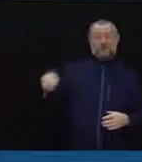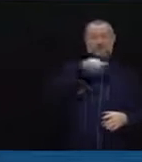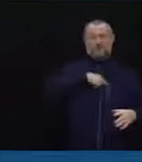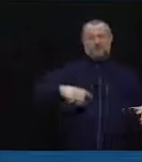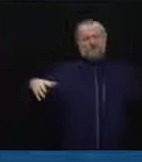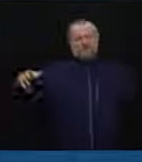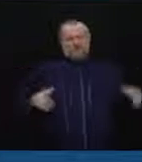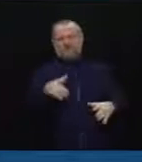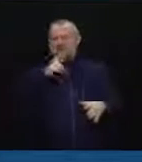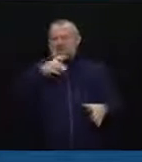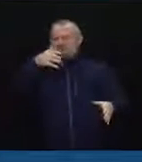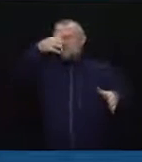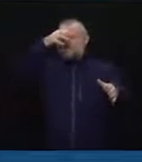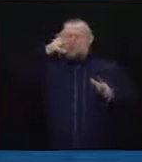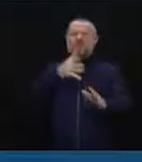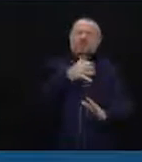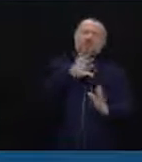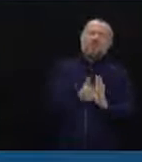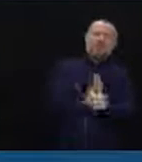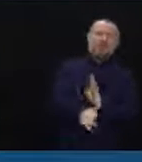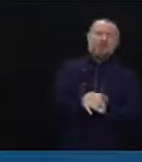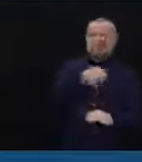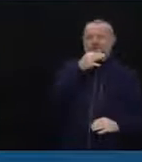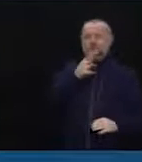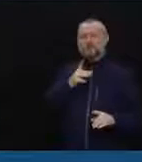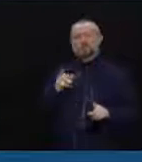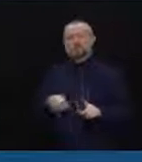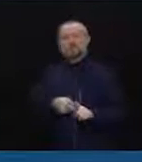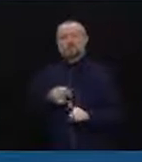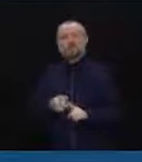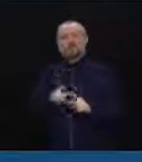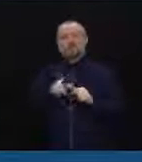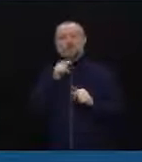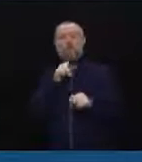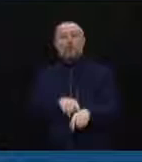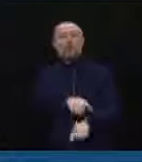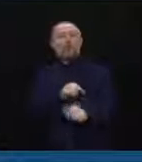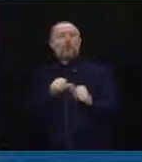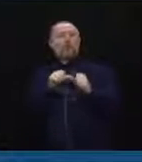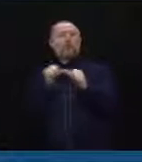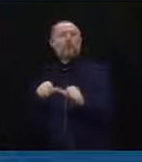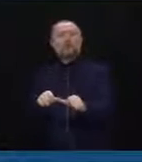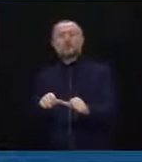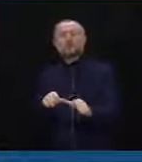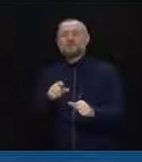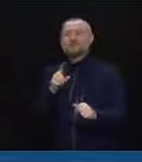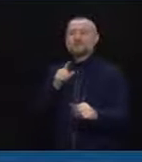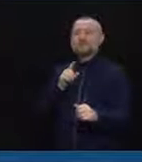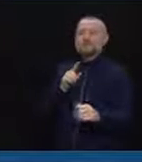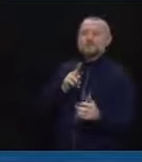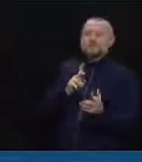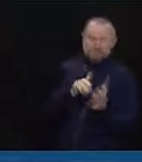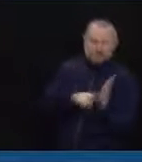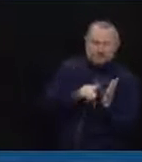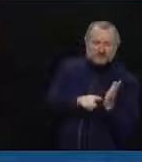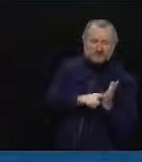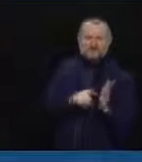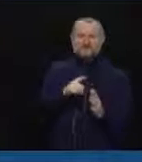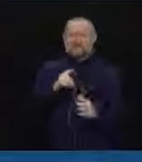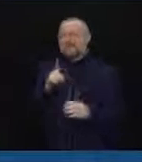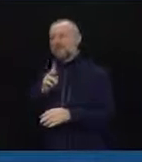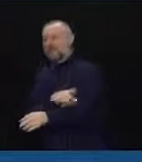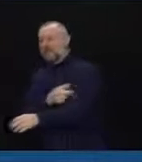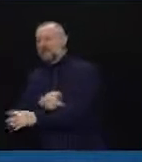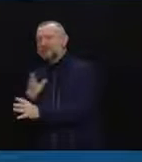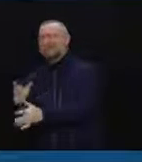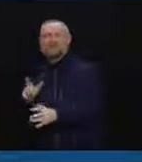with the purpose of speaking with both clinical researchers, basic scientists, physician scientists, legal